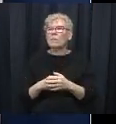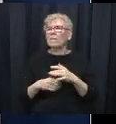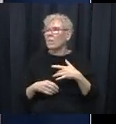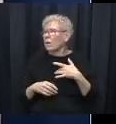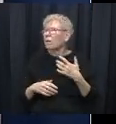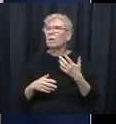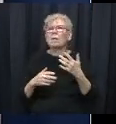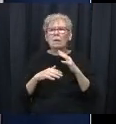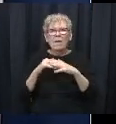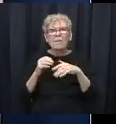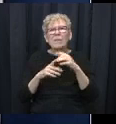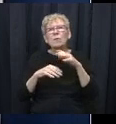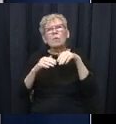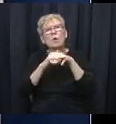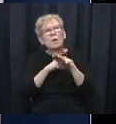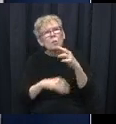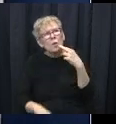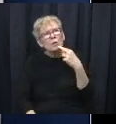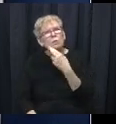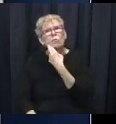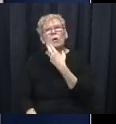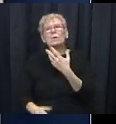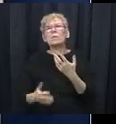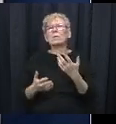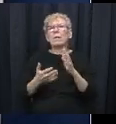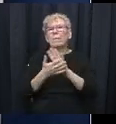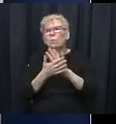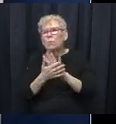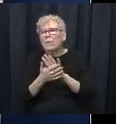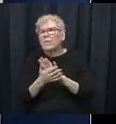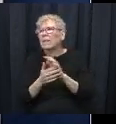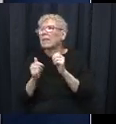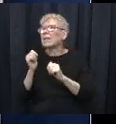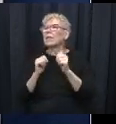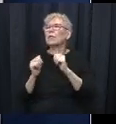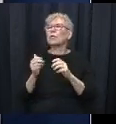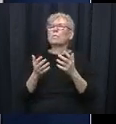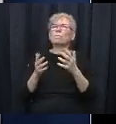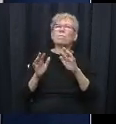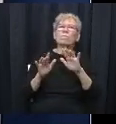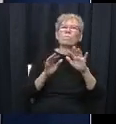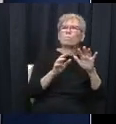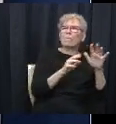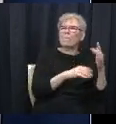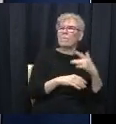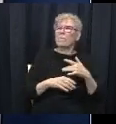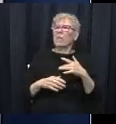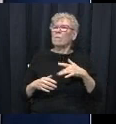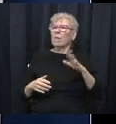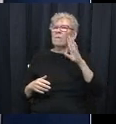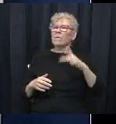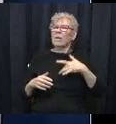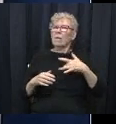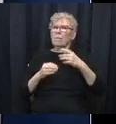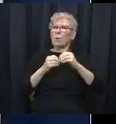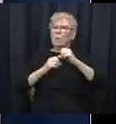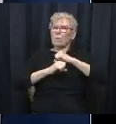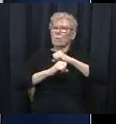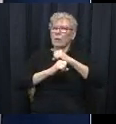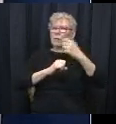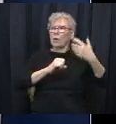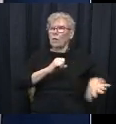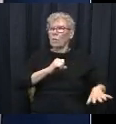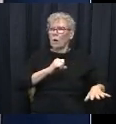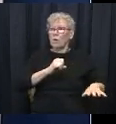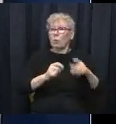have that level of protection. But you're right, protection is still a distance away for people in their 20s and 30s, and they still need to take those precautions when they go